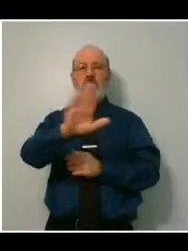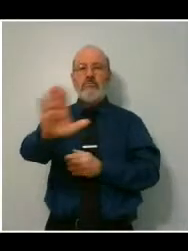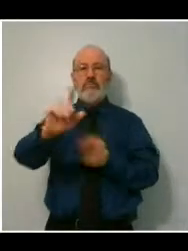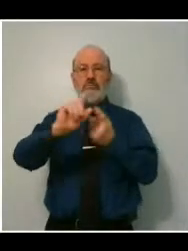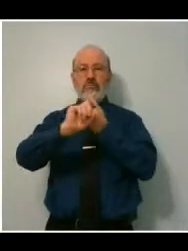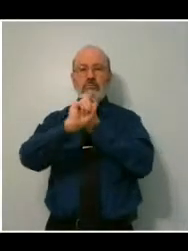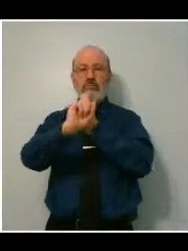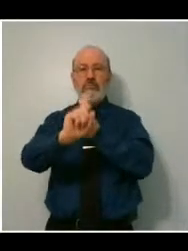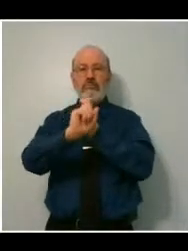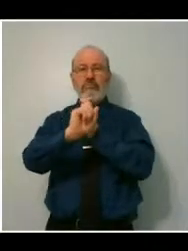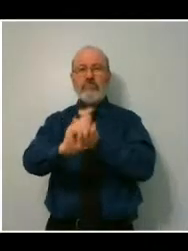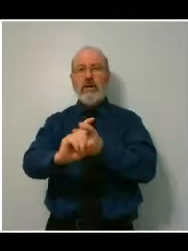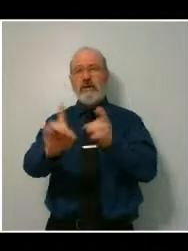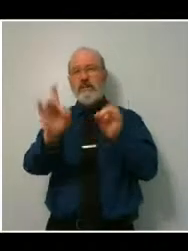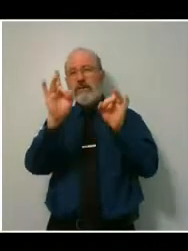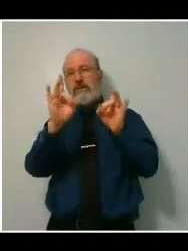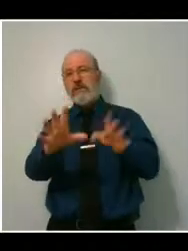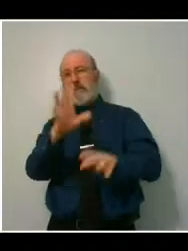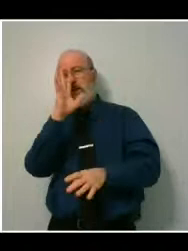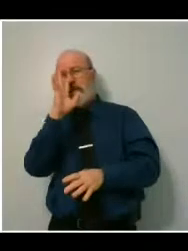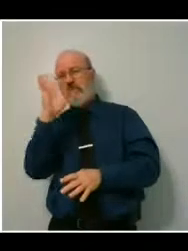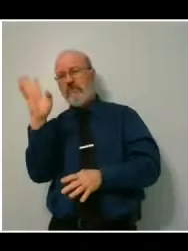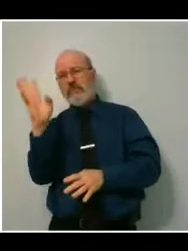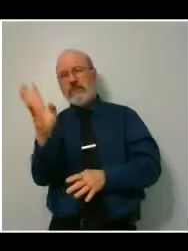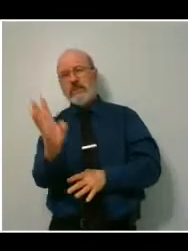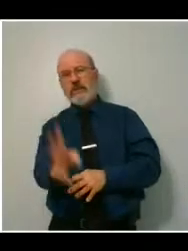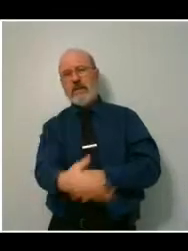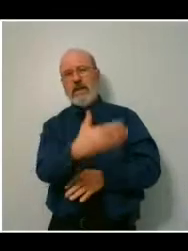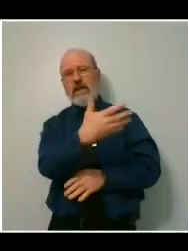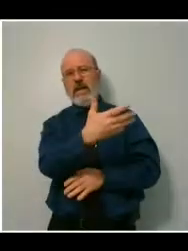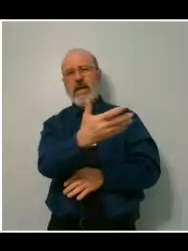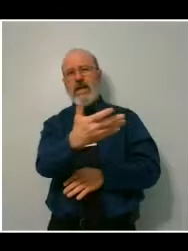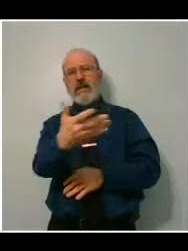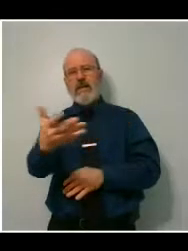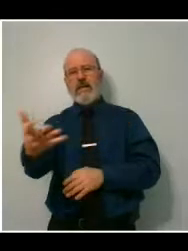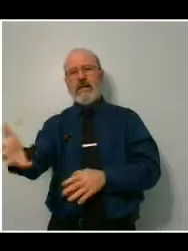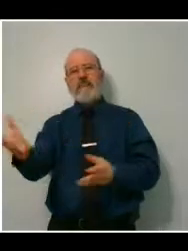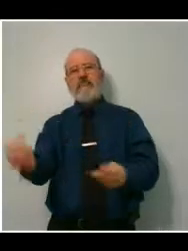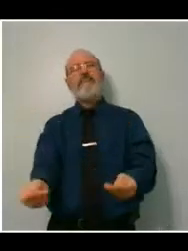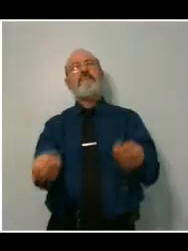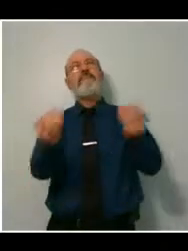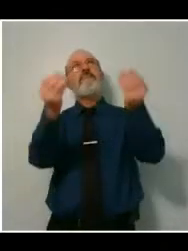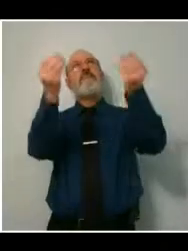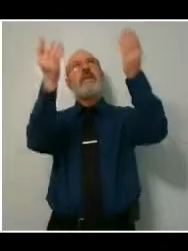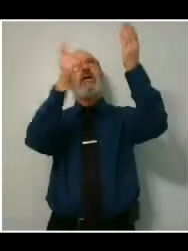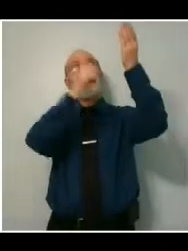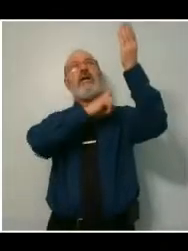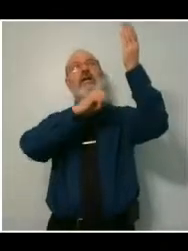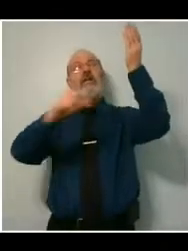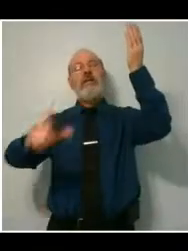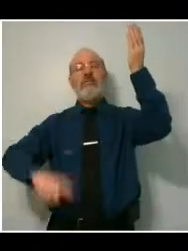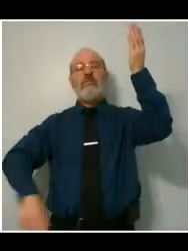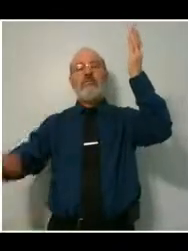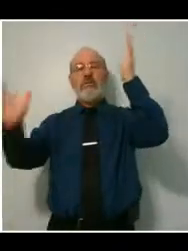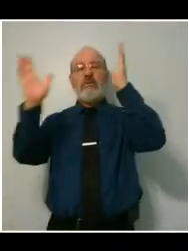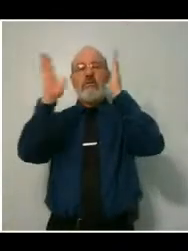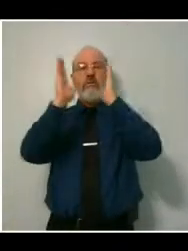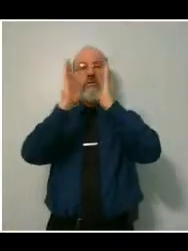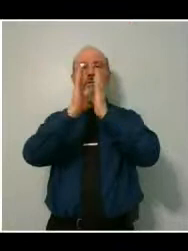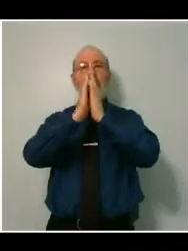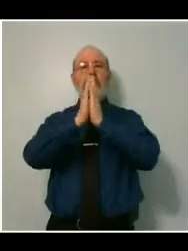Do thy friends despise, forsake thee? Take it to the Lord